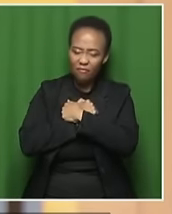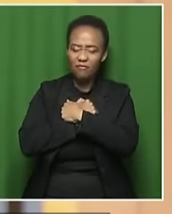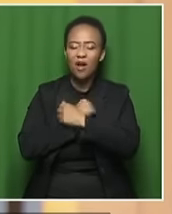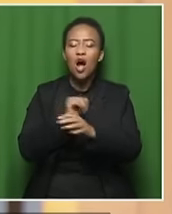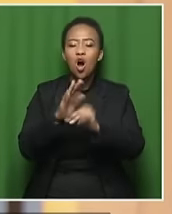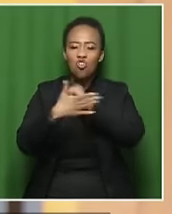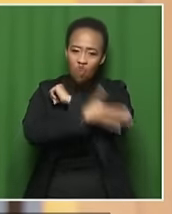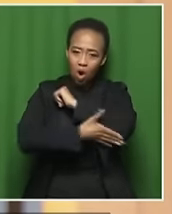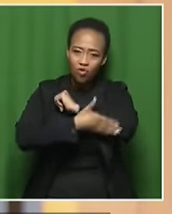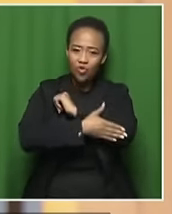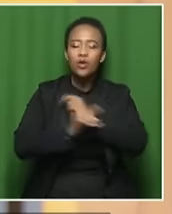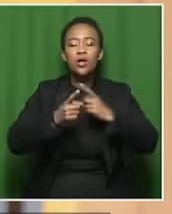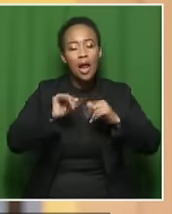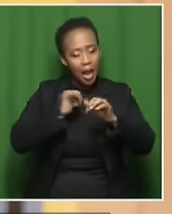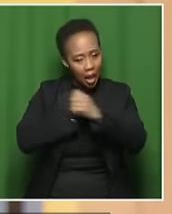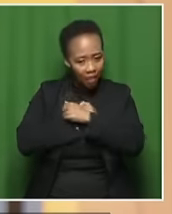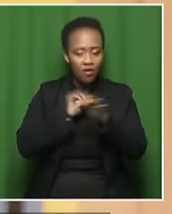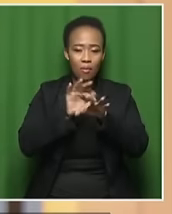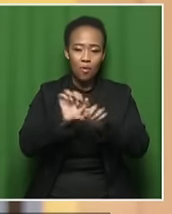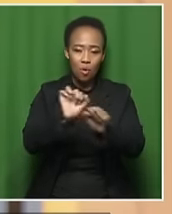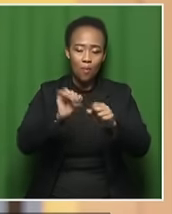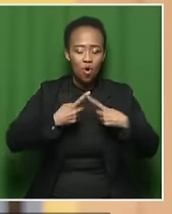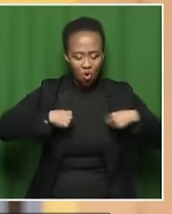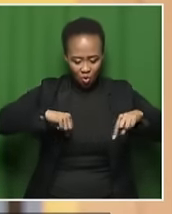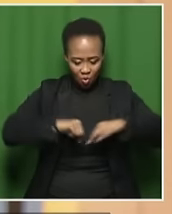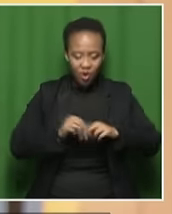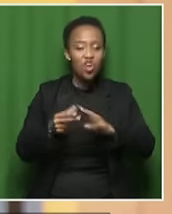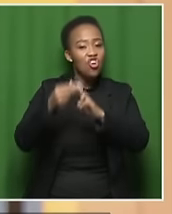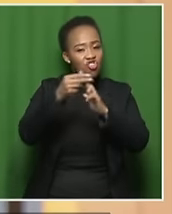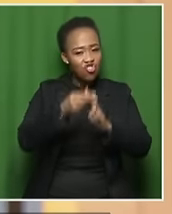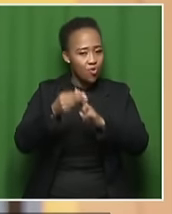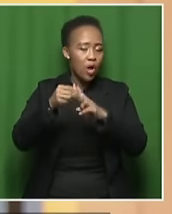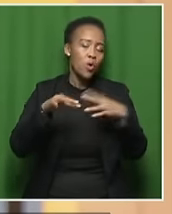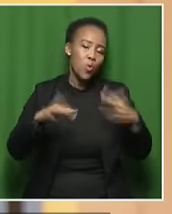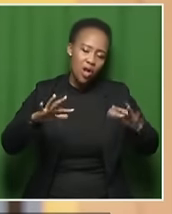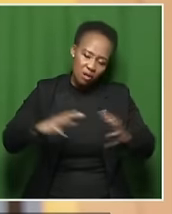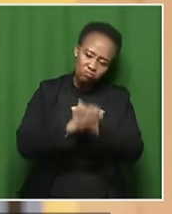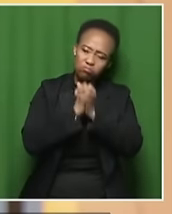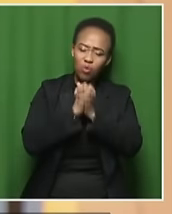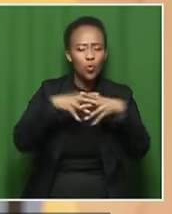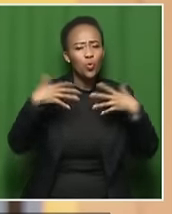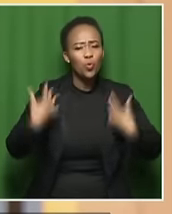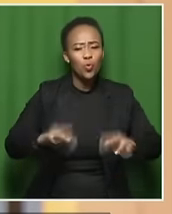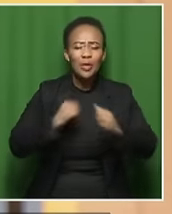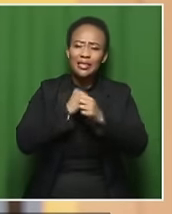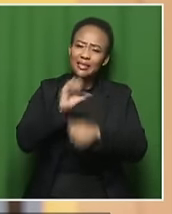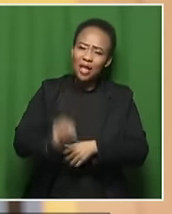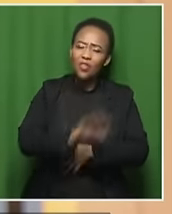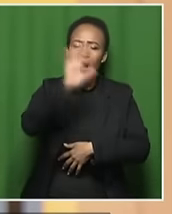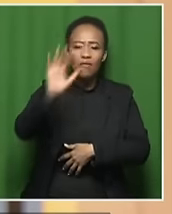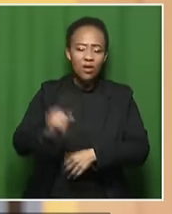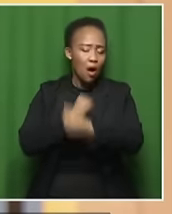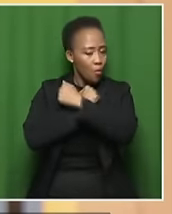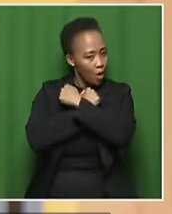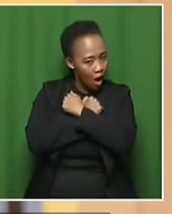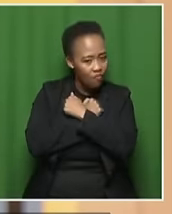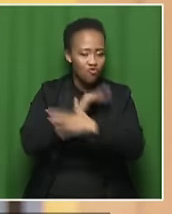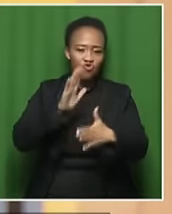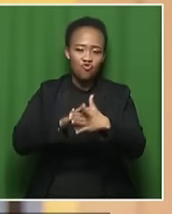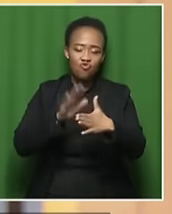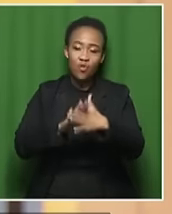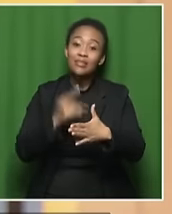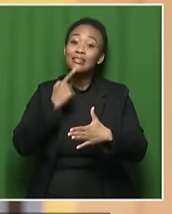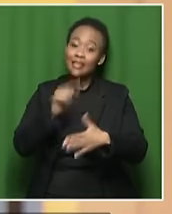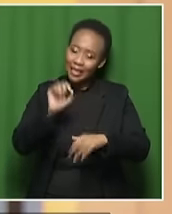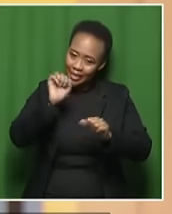an alliance, a get-together of people who love South Africa. Hence, we put South Africans first. And we are